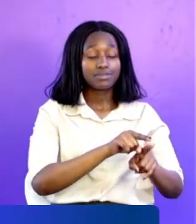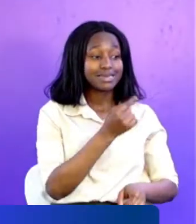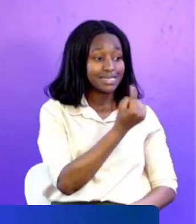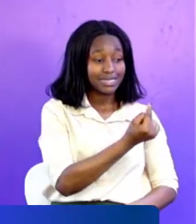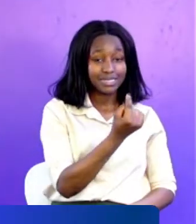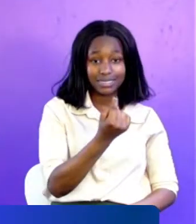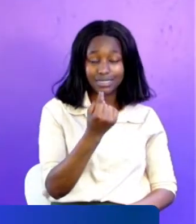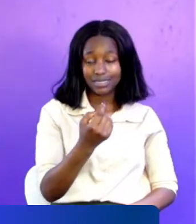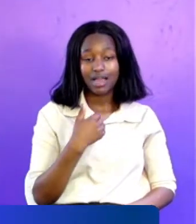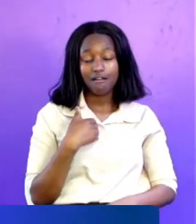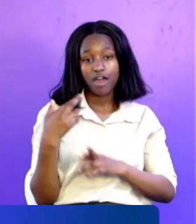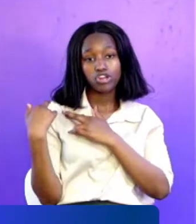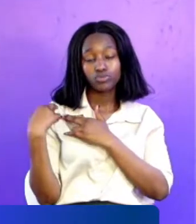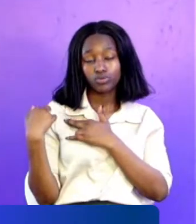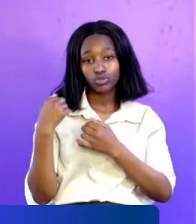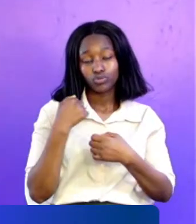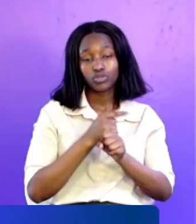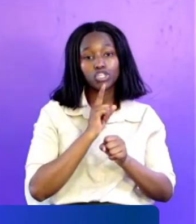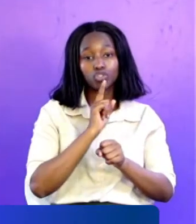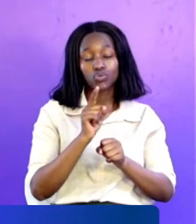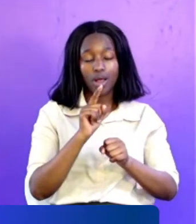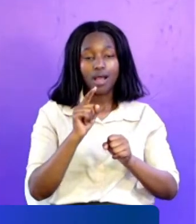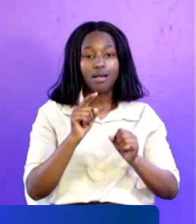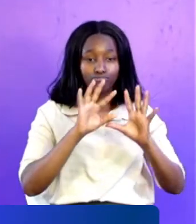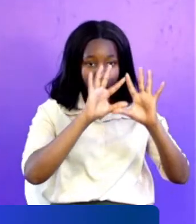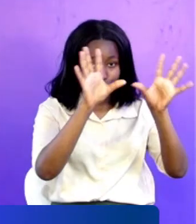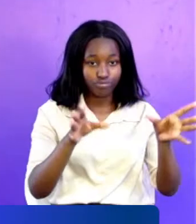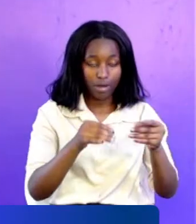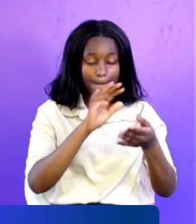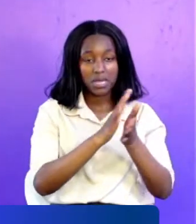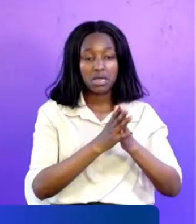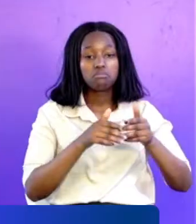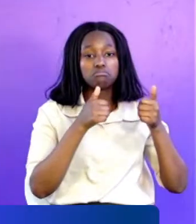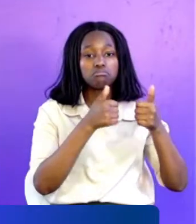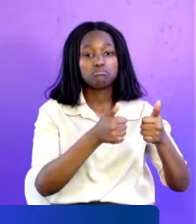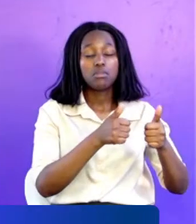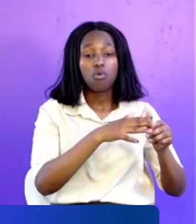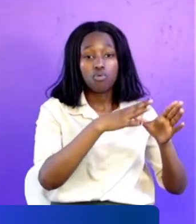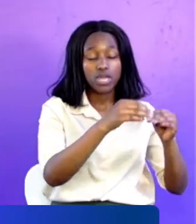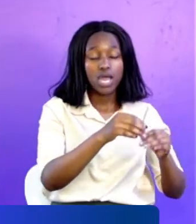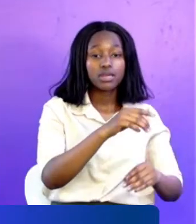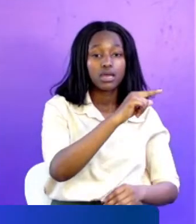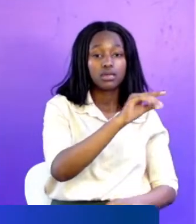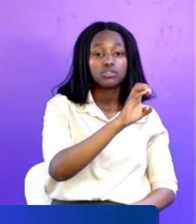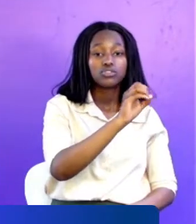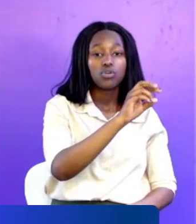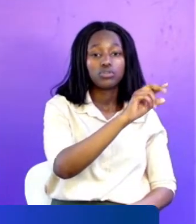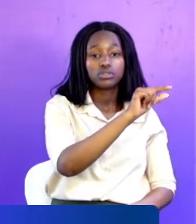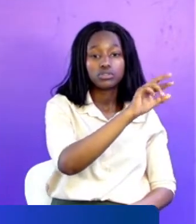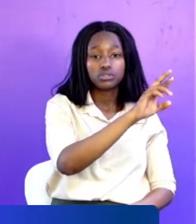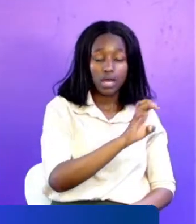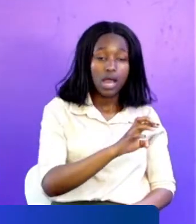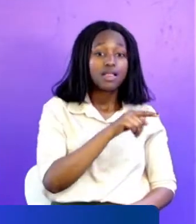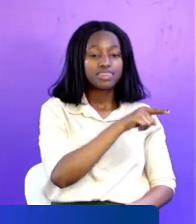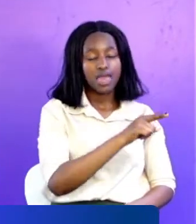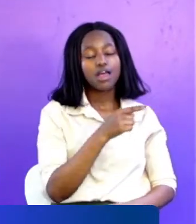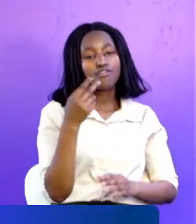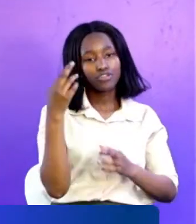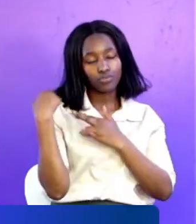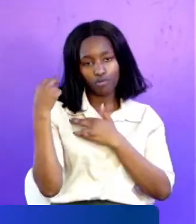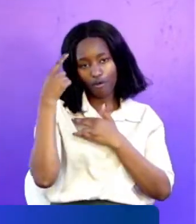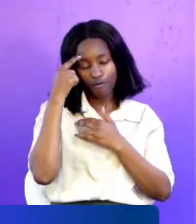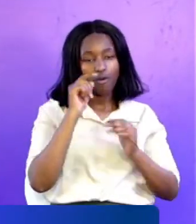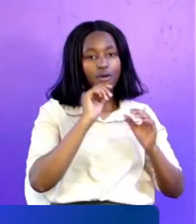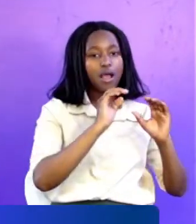For example, if you go to Atlanta, Georgia, that is the home of Coca-Cola. Yes. That is the corporate headquarters. You